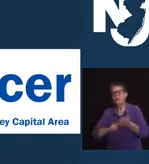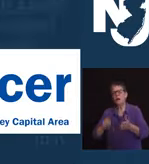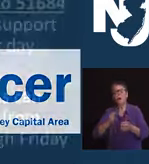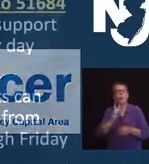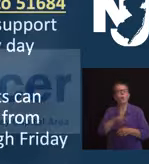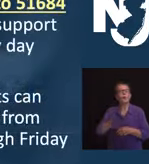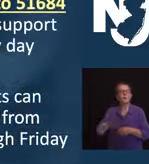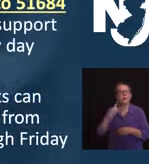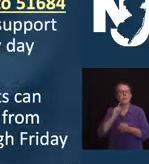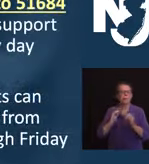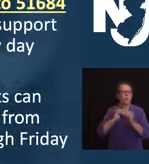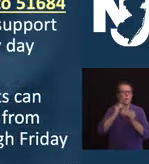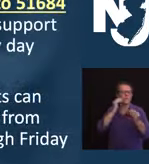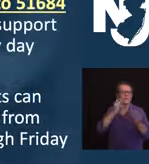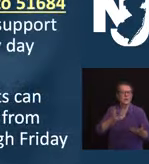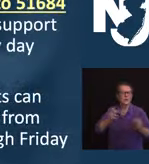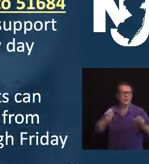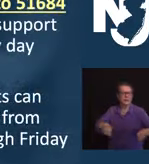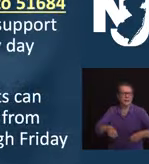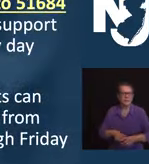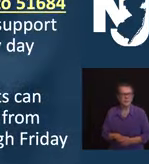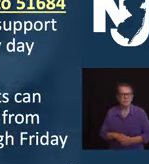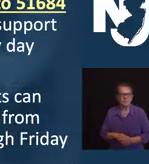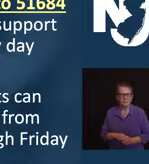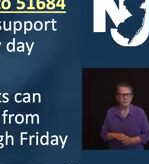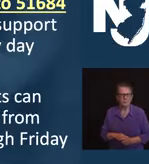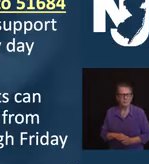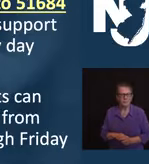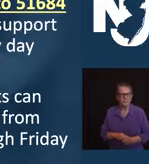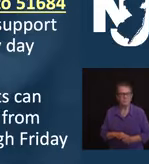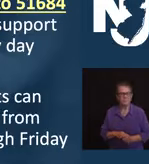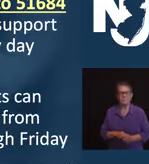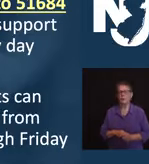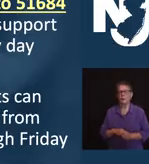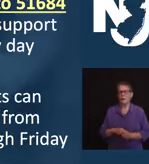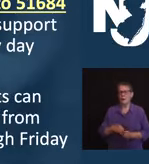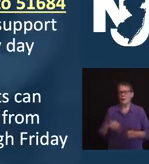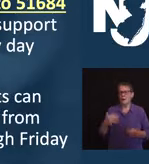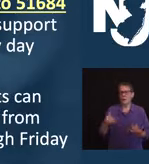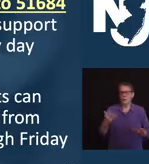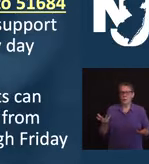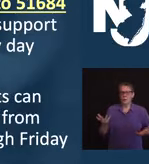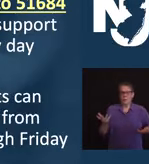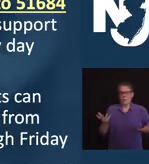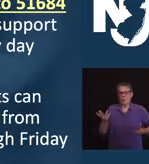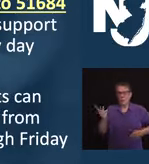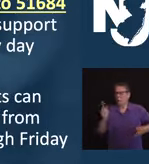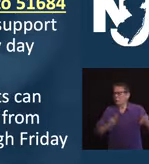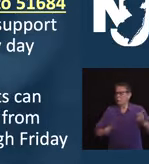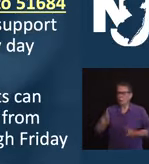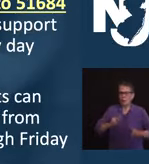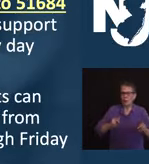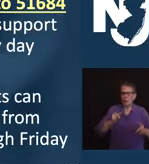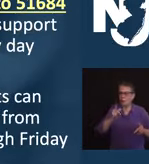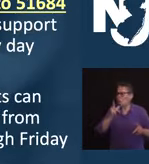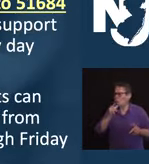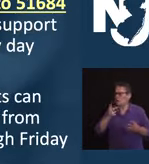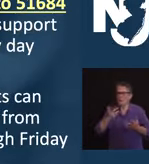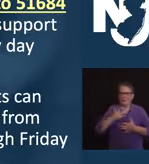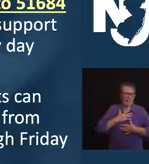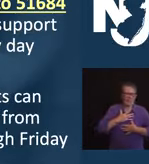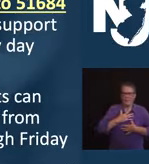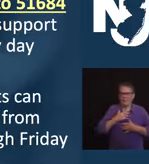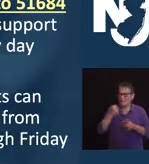additionally, support for any New Jerseyan feeling the enormous emotional and mental toll of the past year is available free of charge